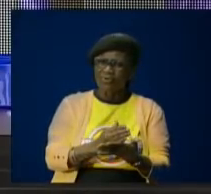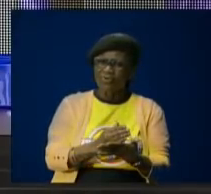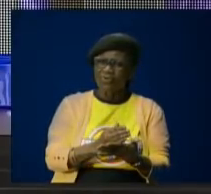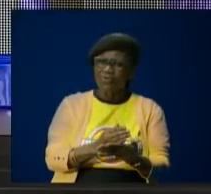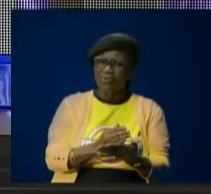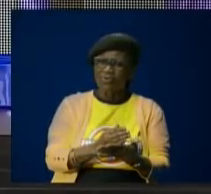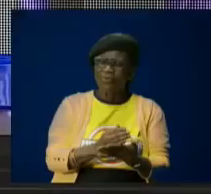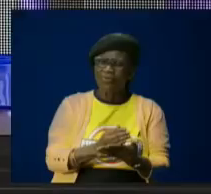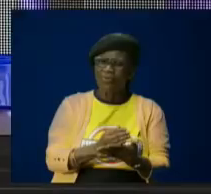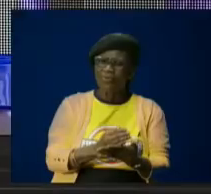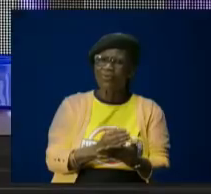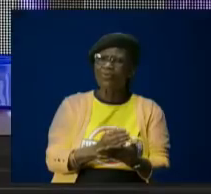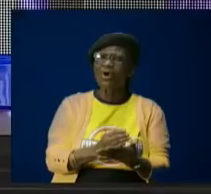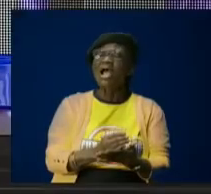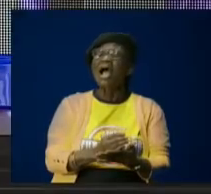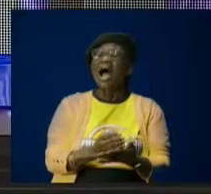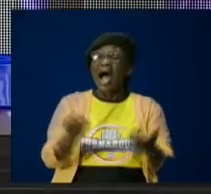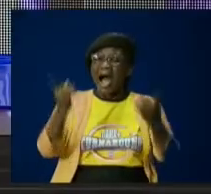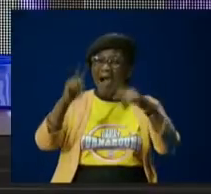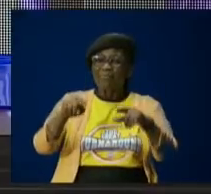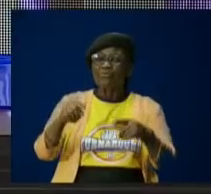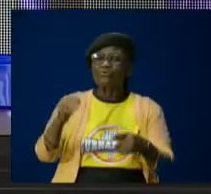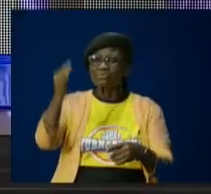generated by